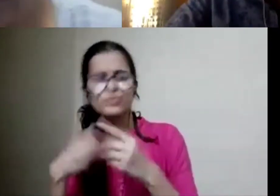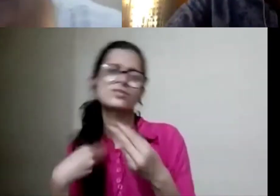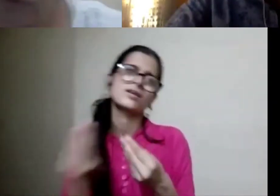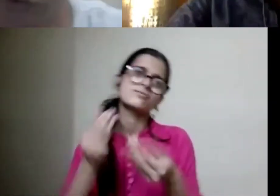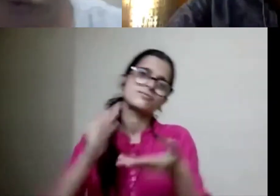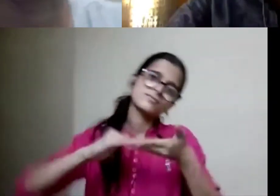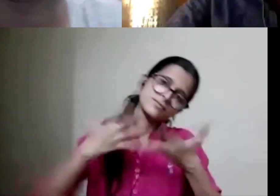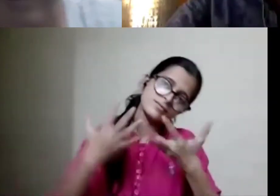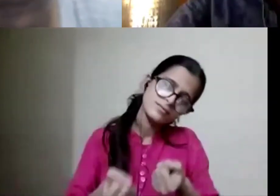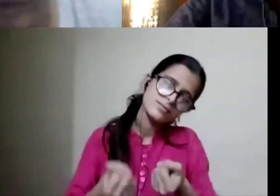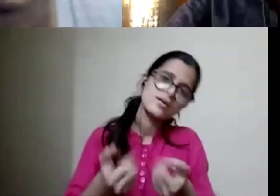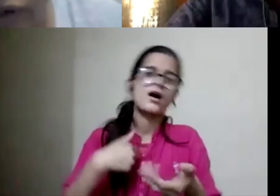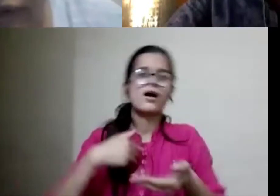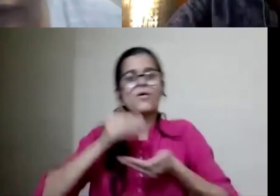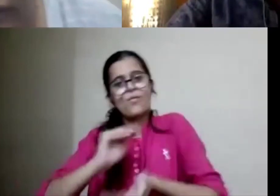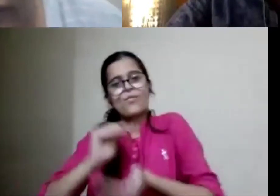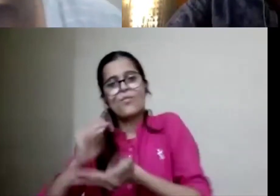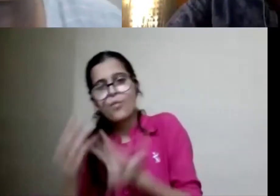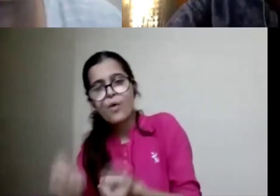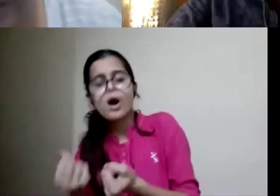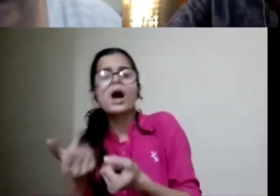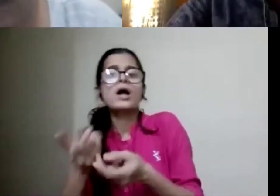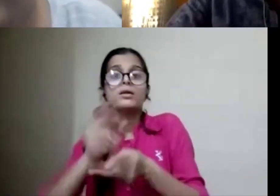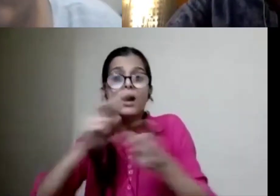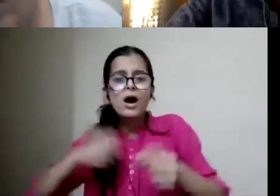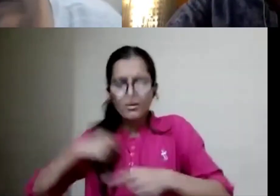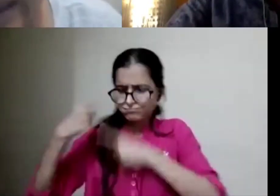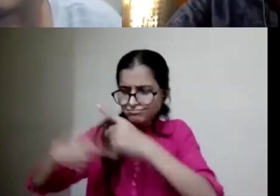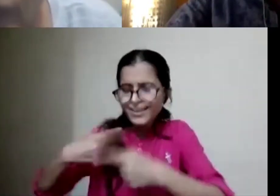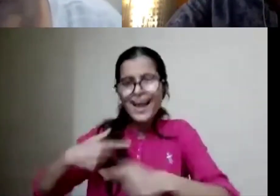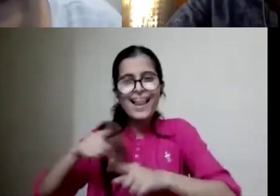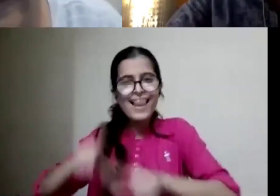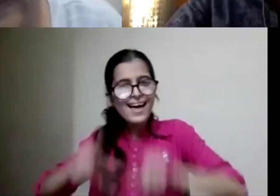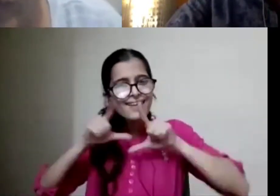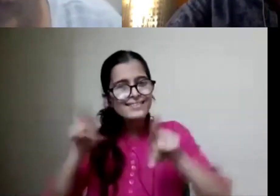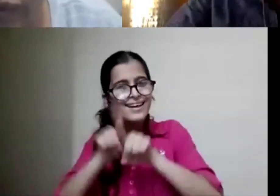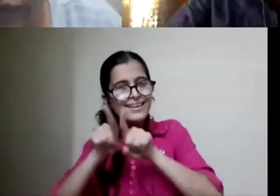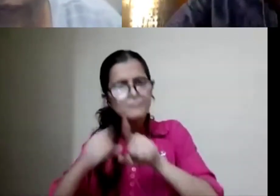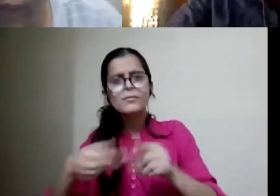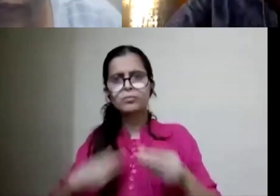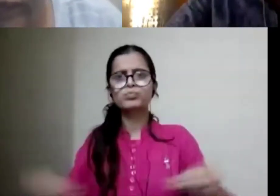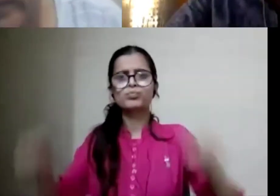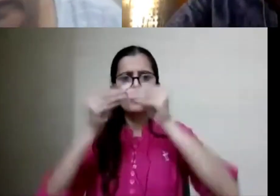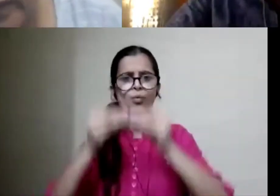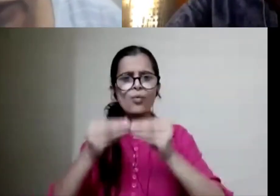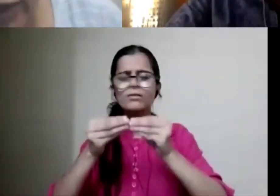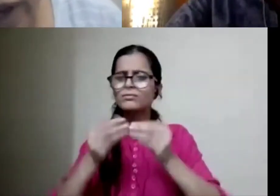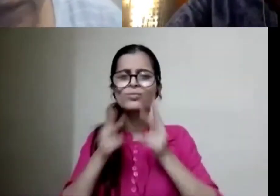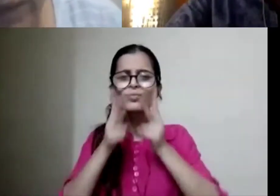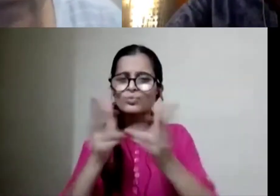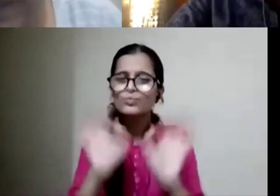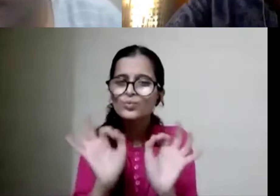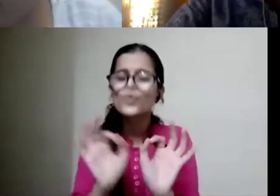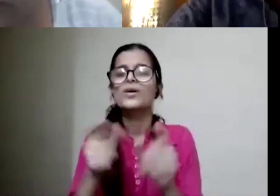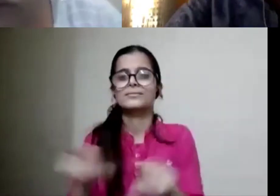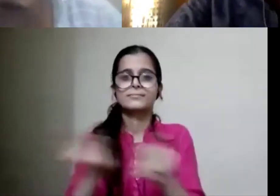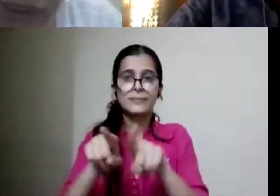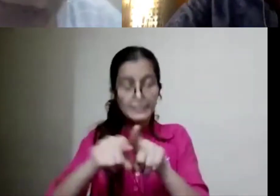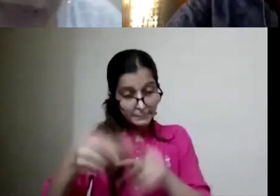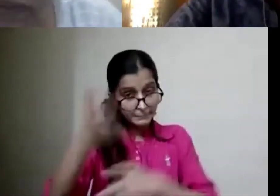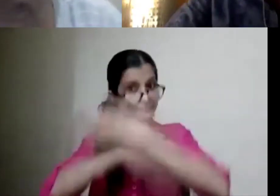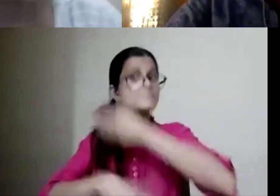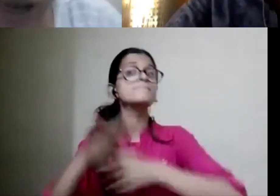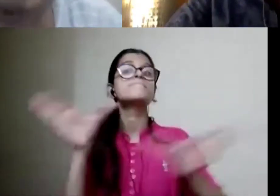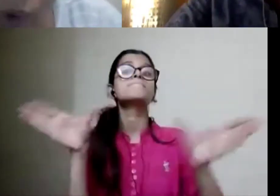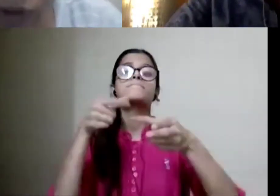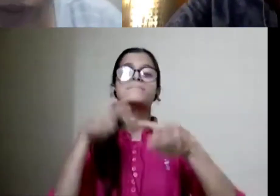hai. I want to, you know, like the ordinary life that I just want that. I don't want anything more. If there are people with disabilities who are